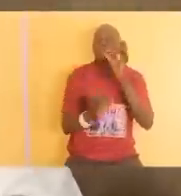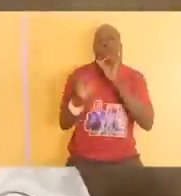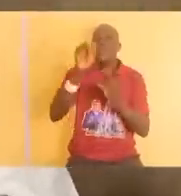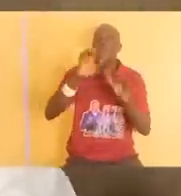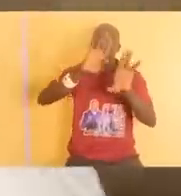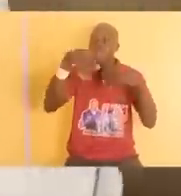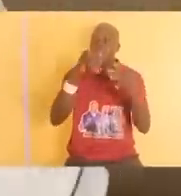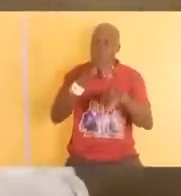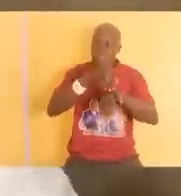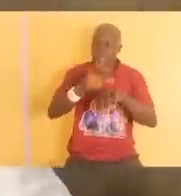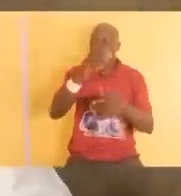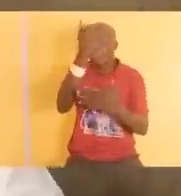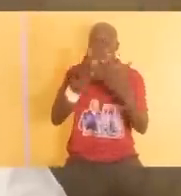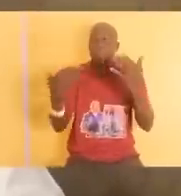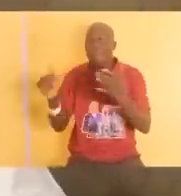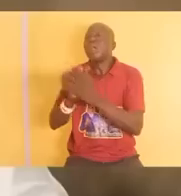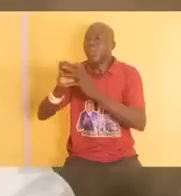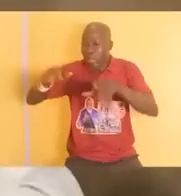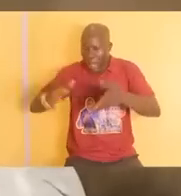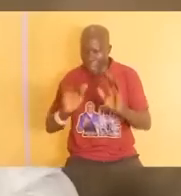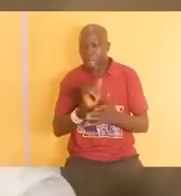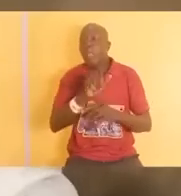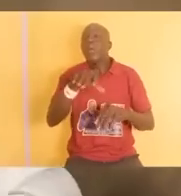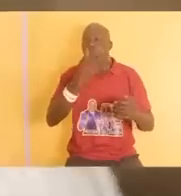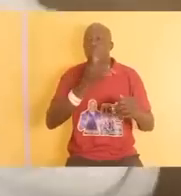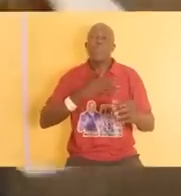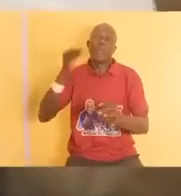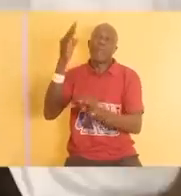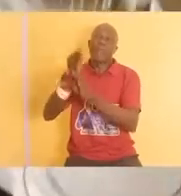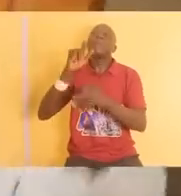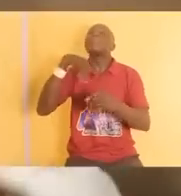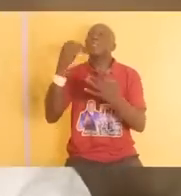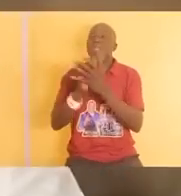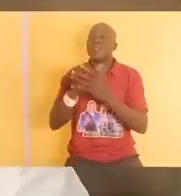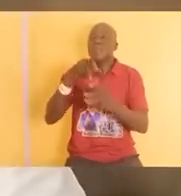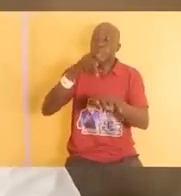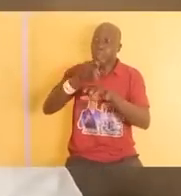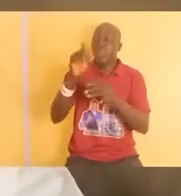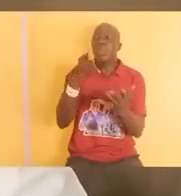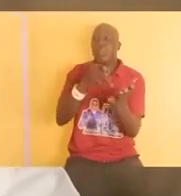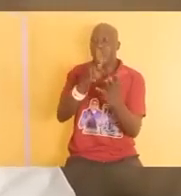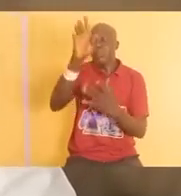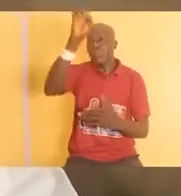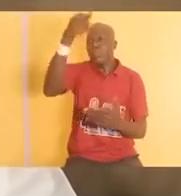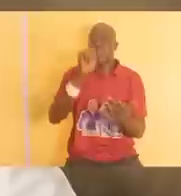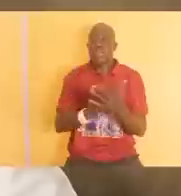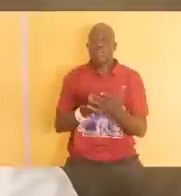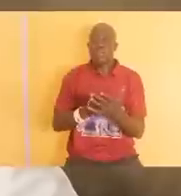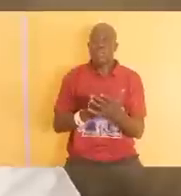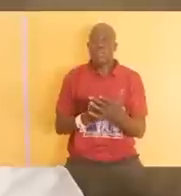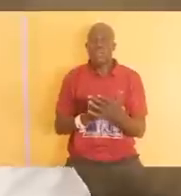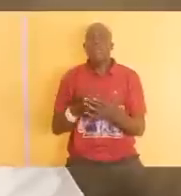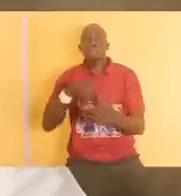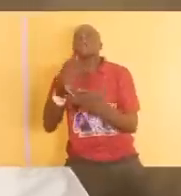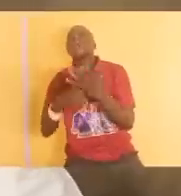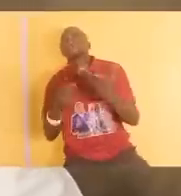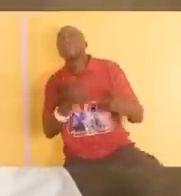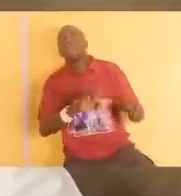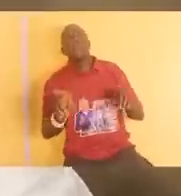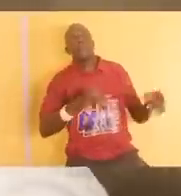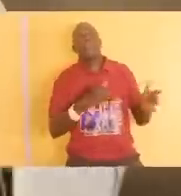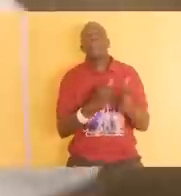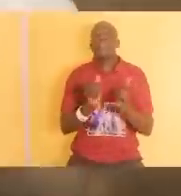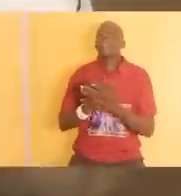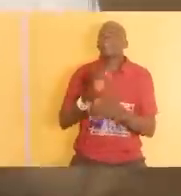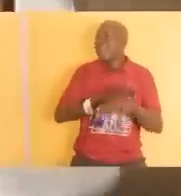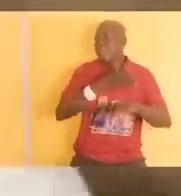send him away. That was just send only but my boss on the way. But send you 1,000. Send you 1,000. I have to send it. Only close to this. He